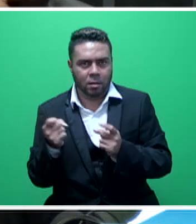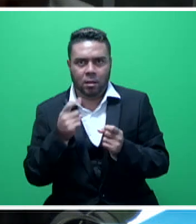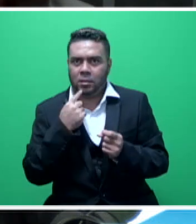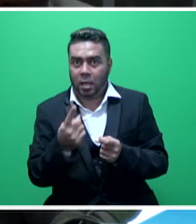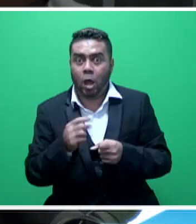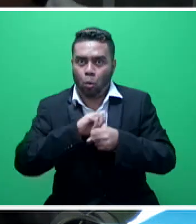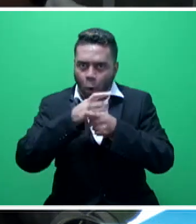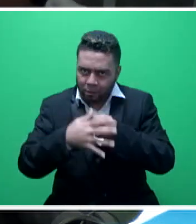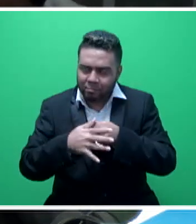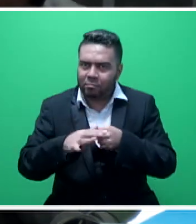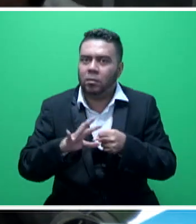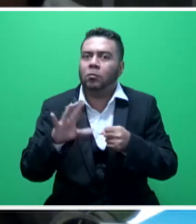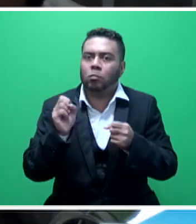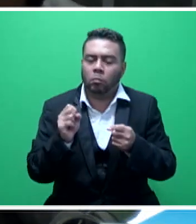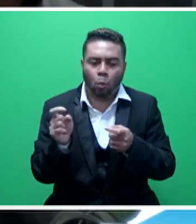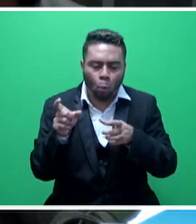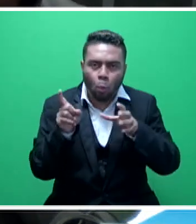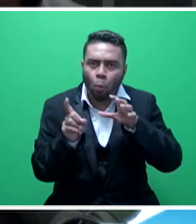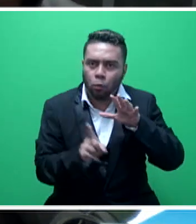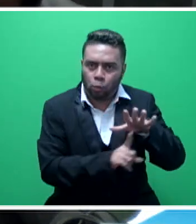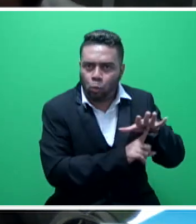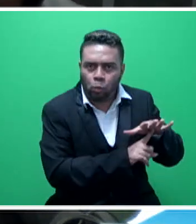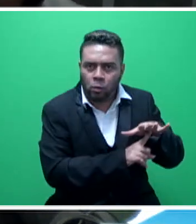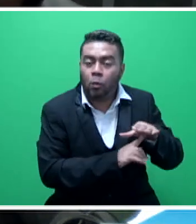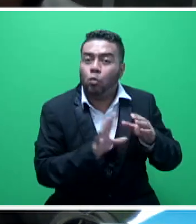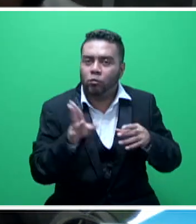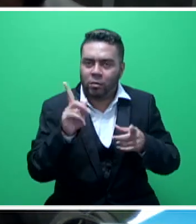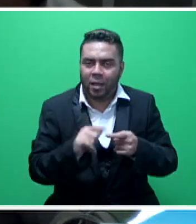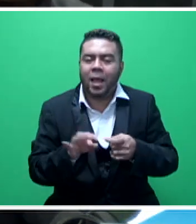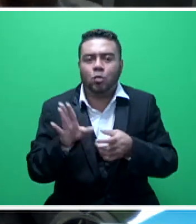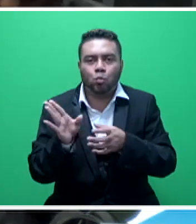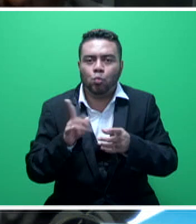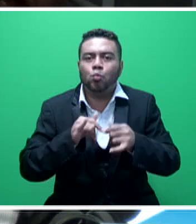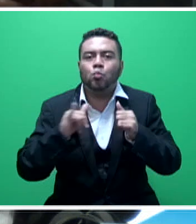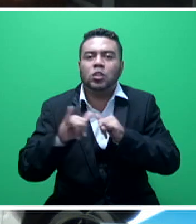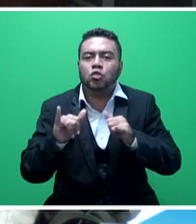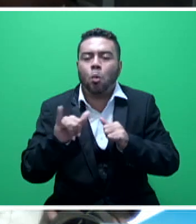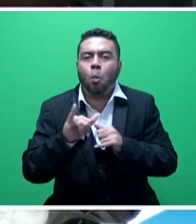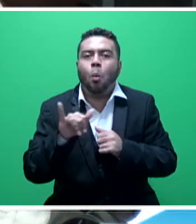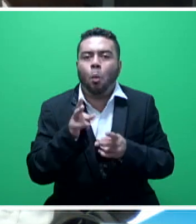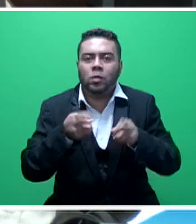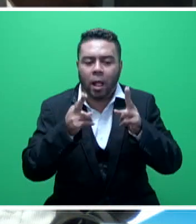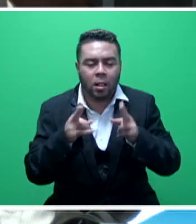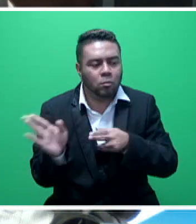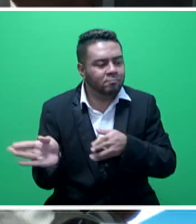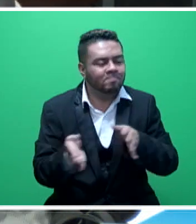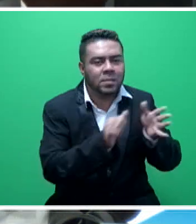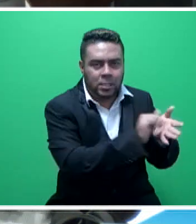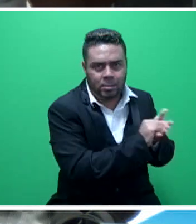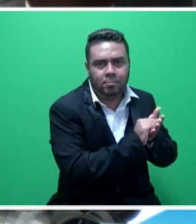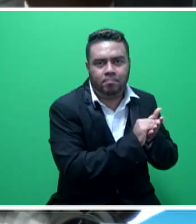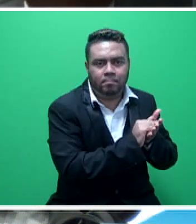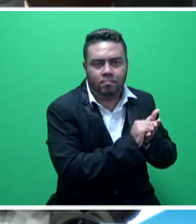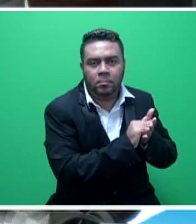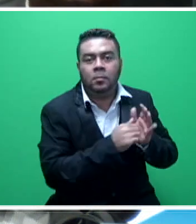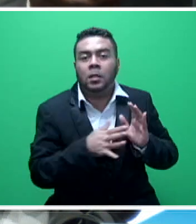the quarantine procedures rules. They were tagged and told which hotels they were allocated, and they were transported to the designated quarantine facility